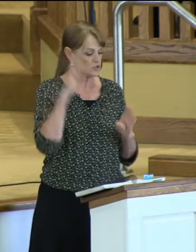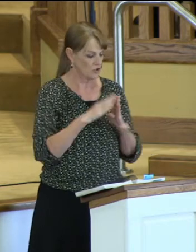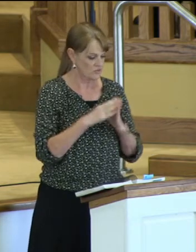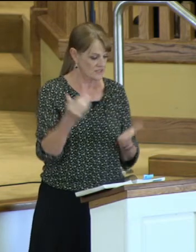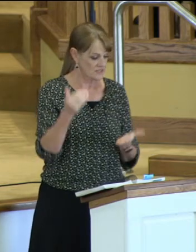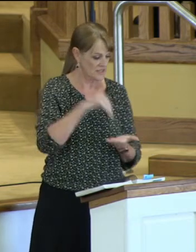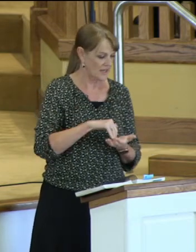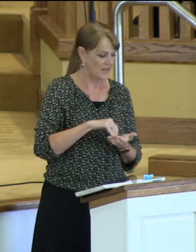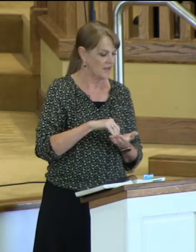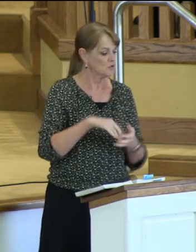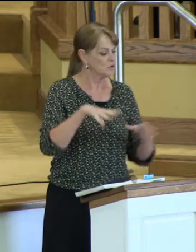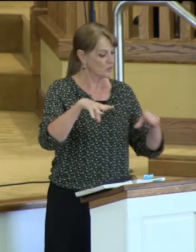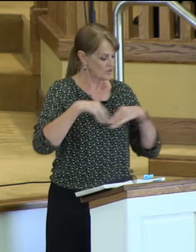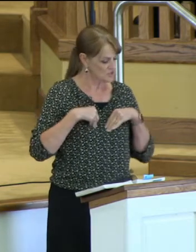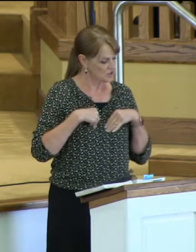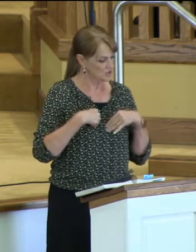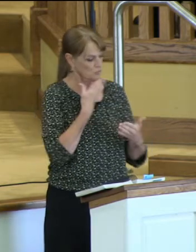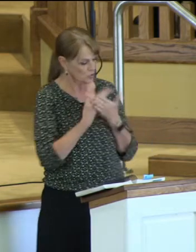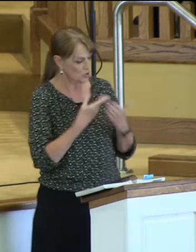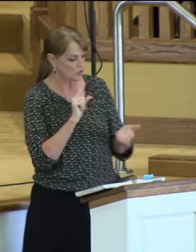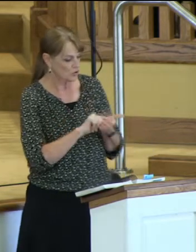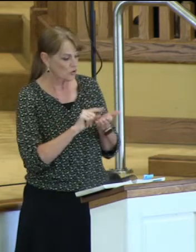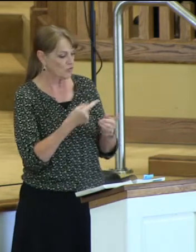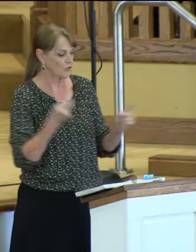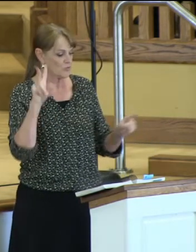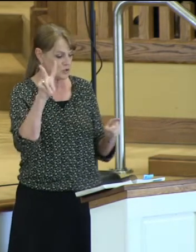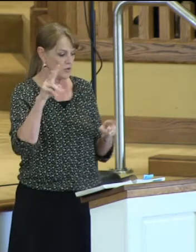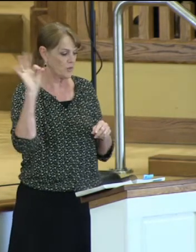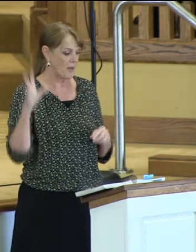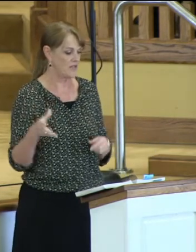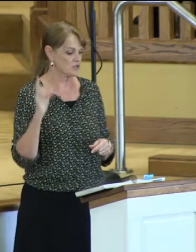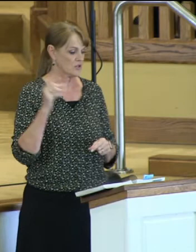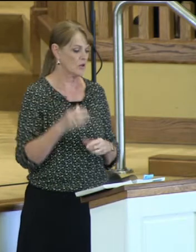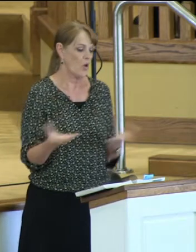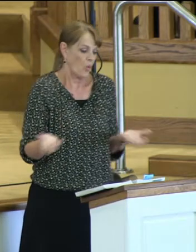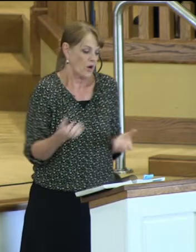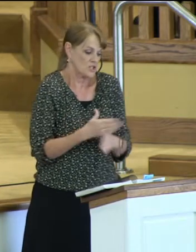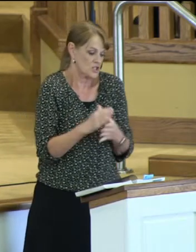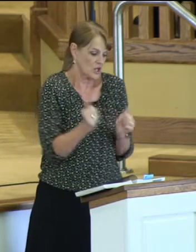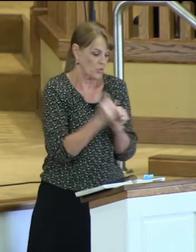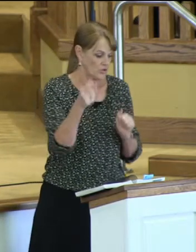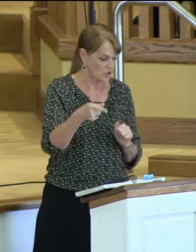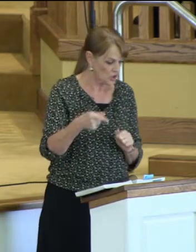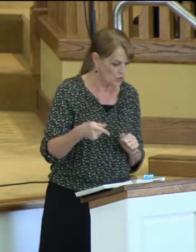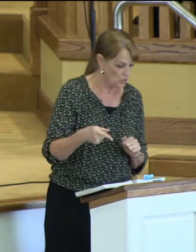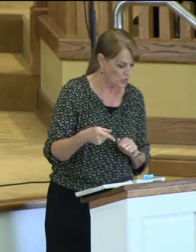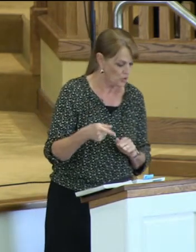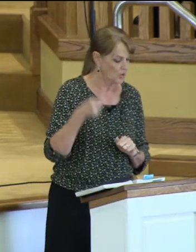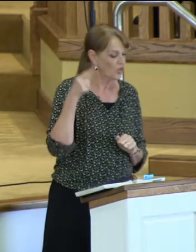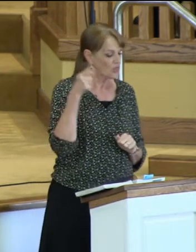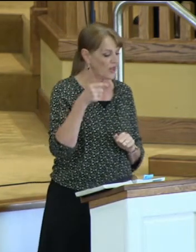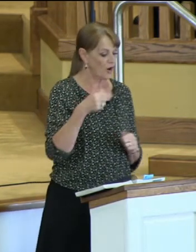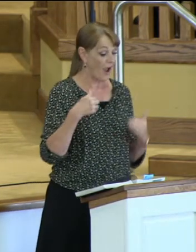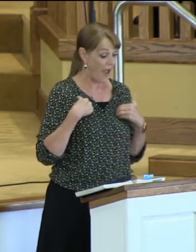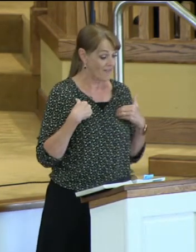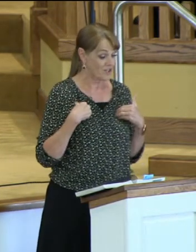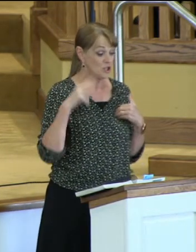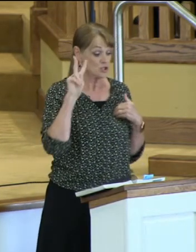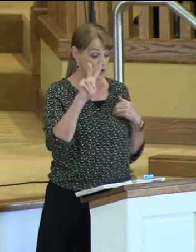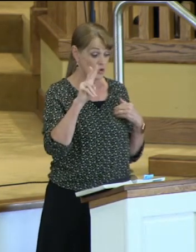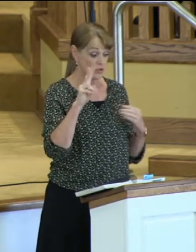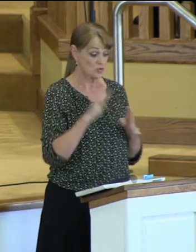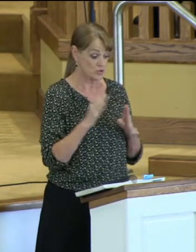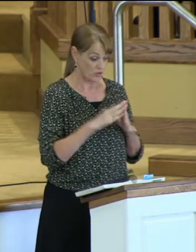of the pastors there, which we would like to share with you. Rey Davida Santo Domingo, they are having